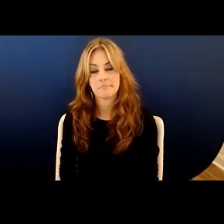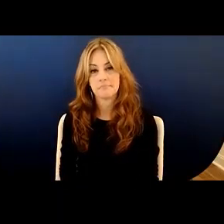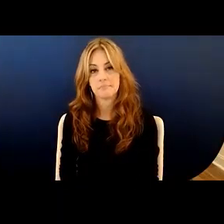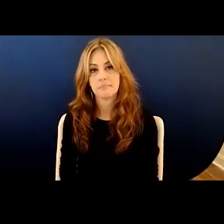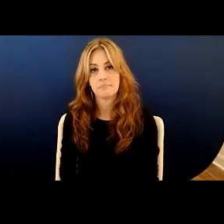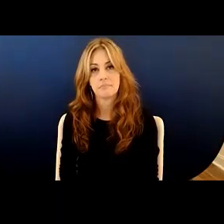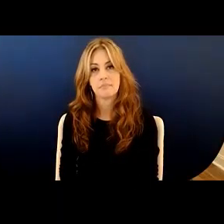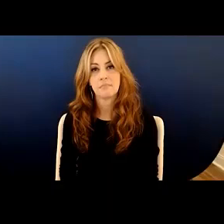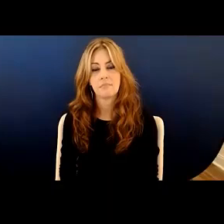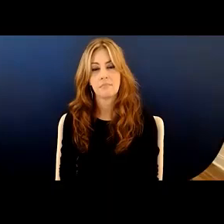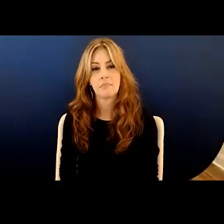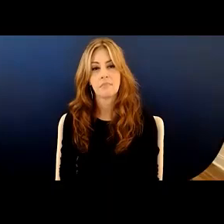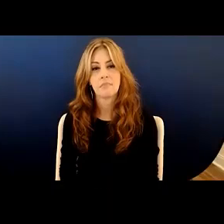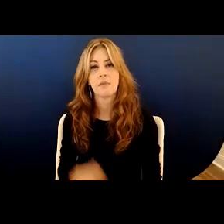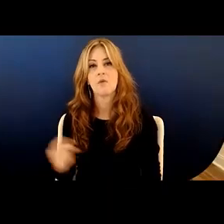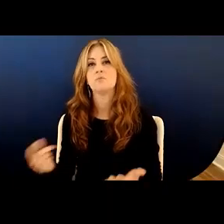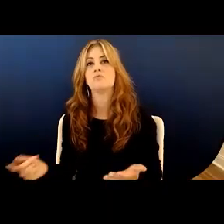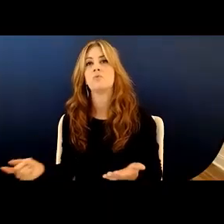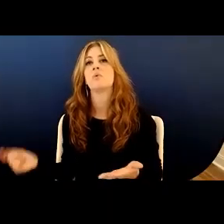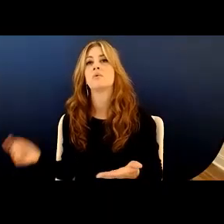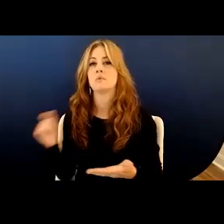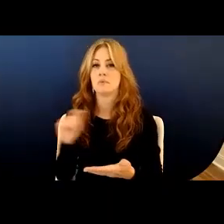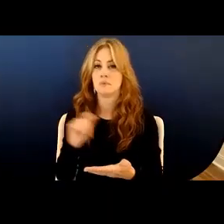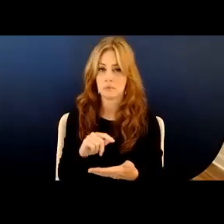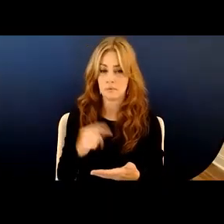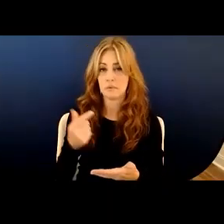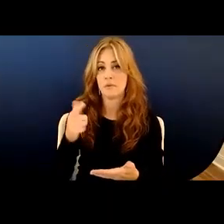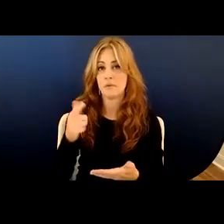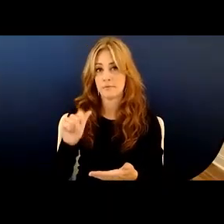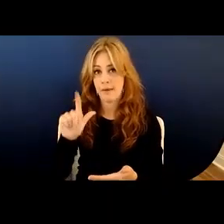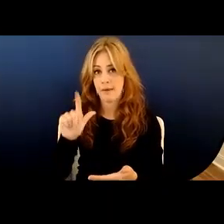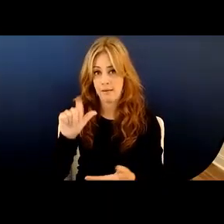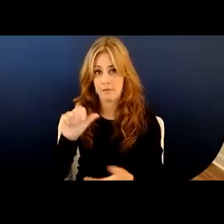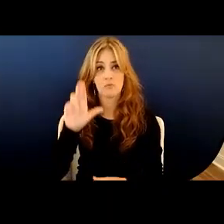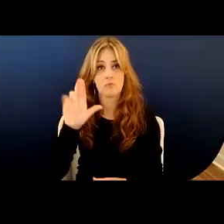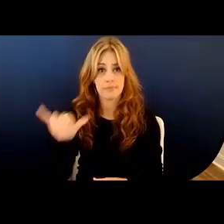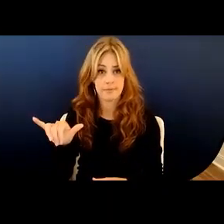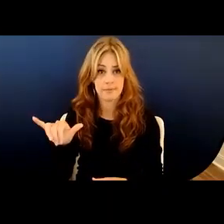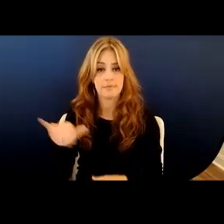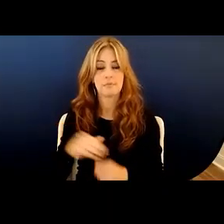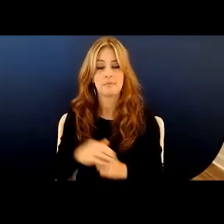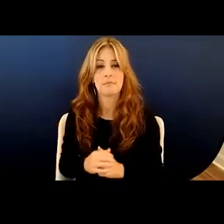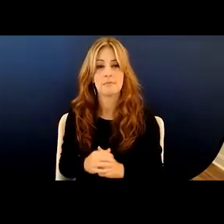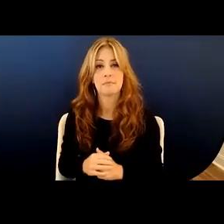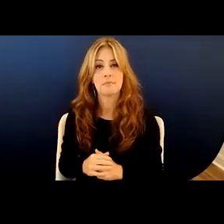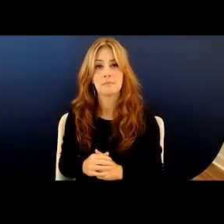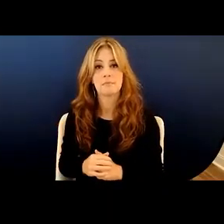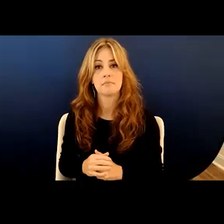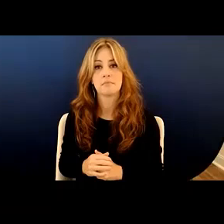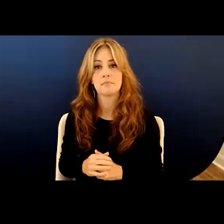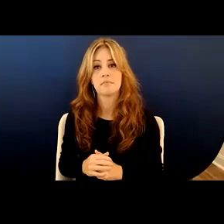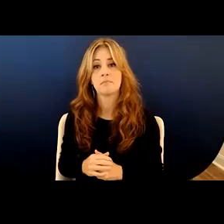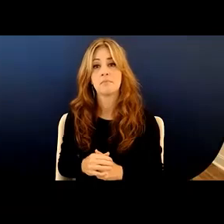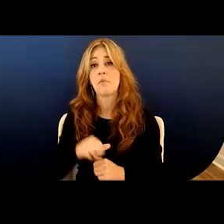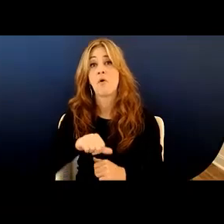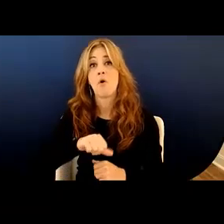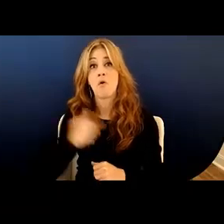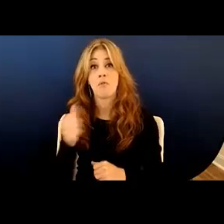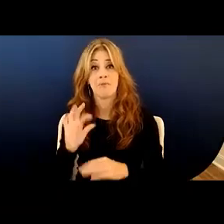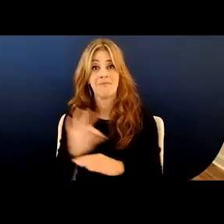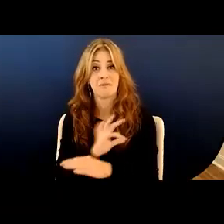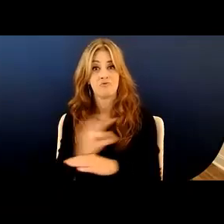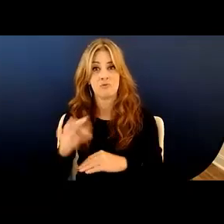go back here to the gallery. A couple of the other functions that are available are what you